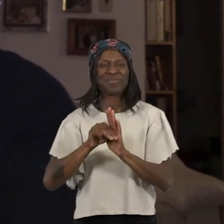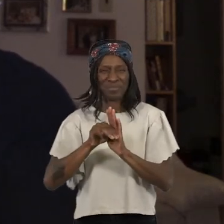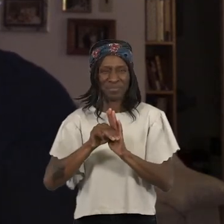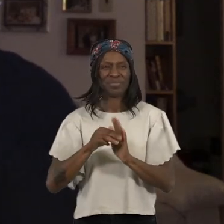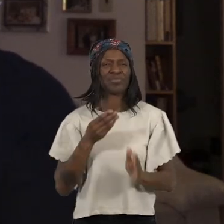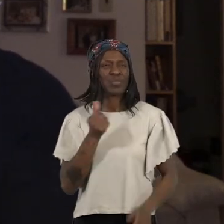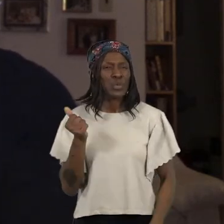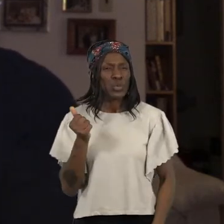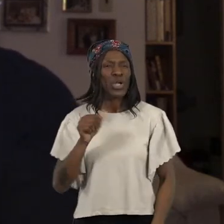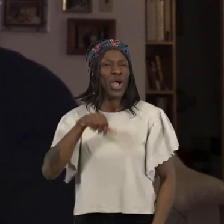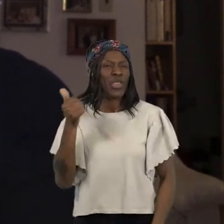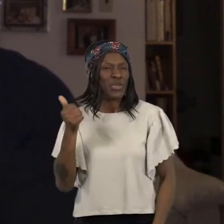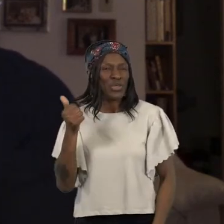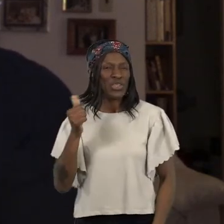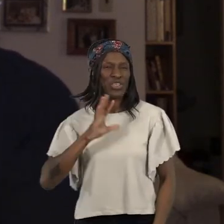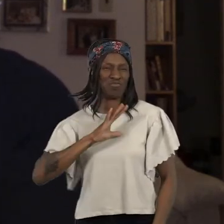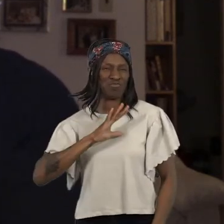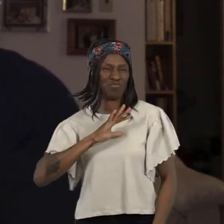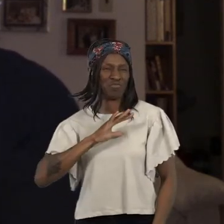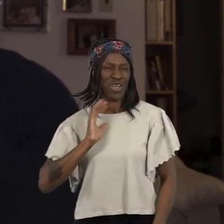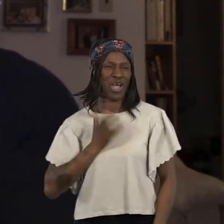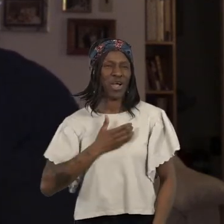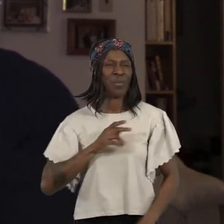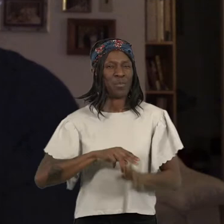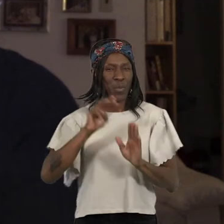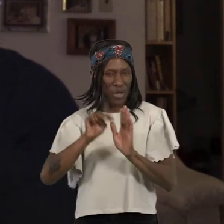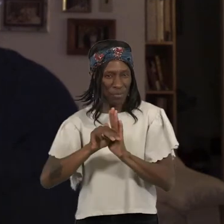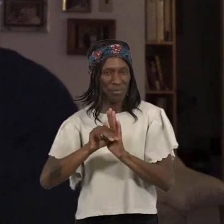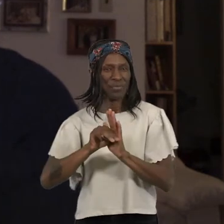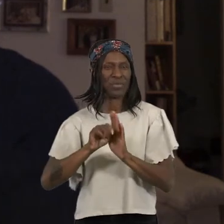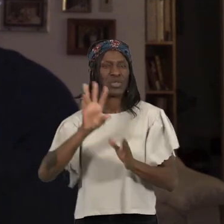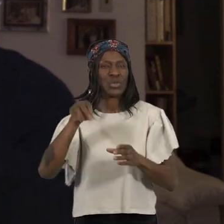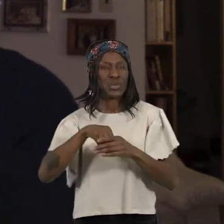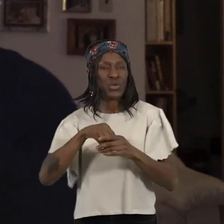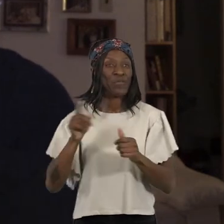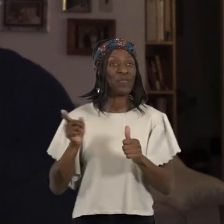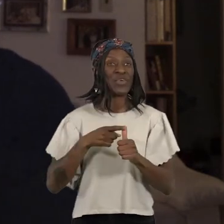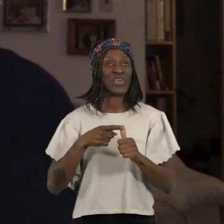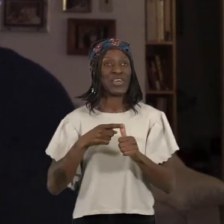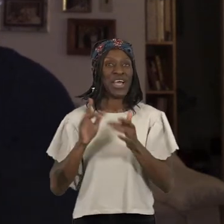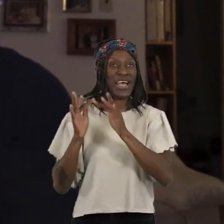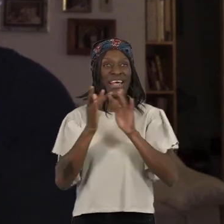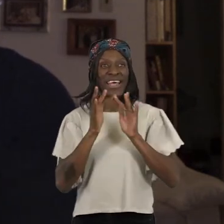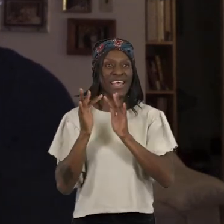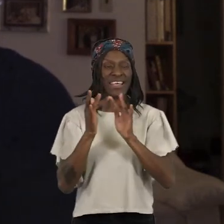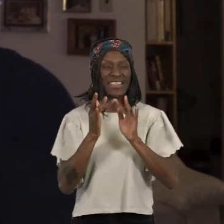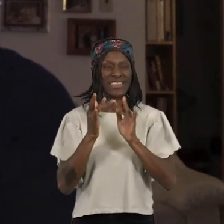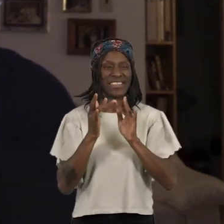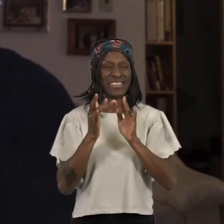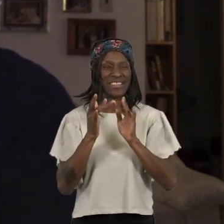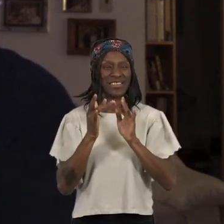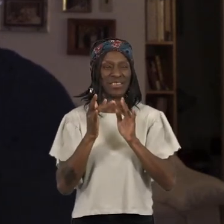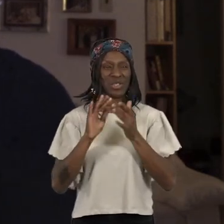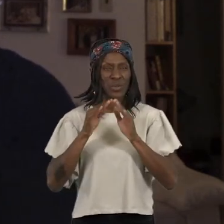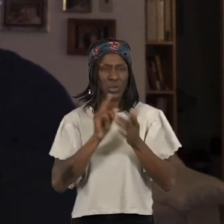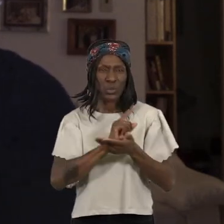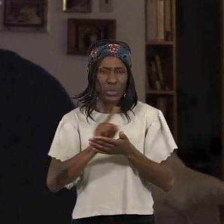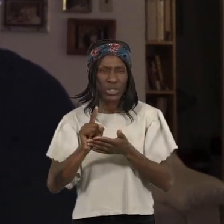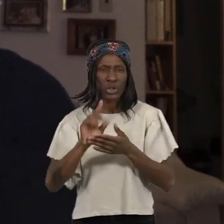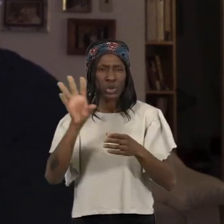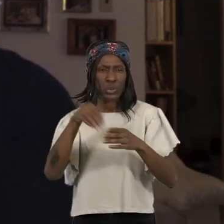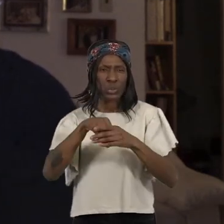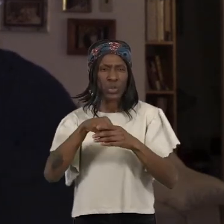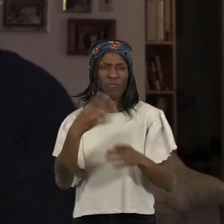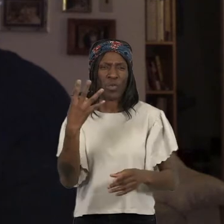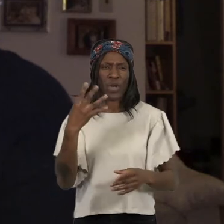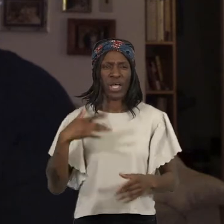programming. A few other highlights for our educational programming include our first online community week,